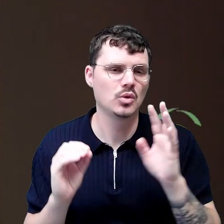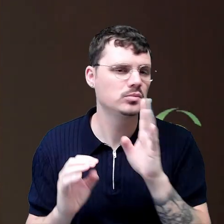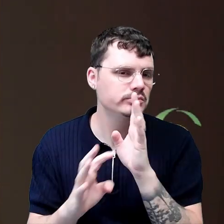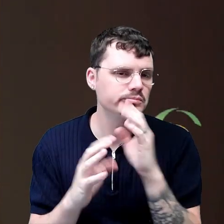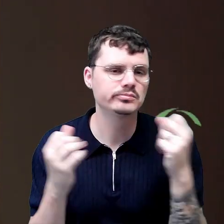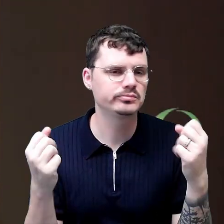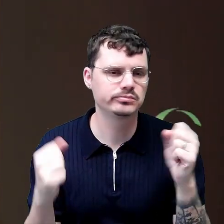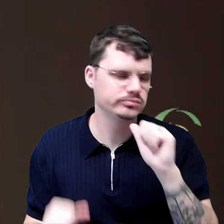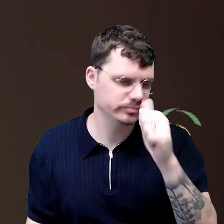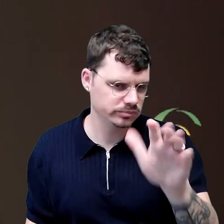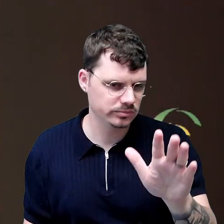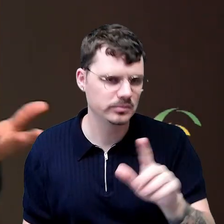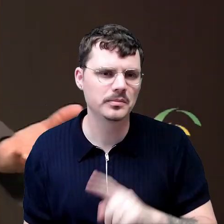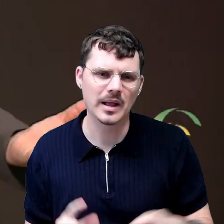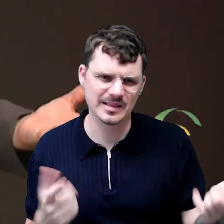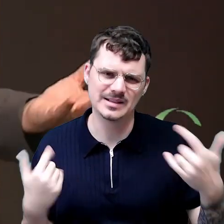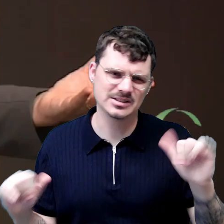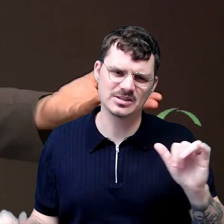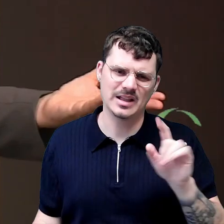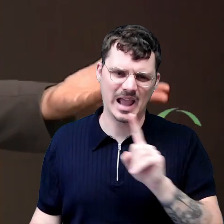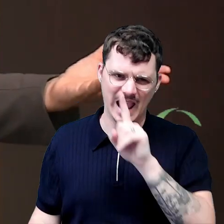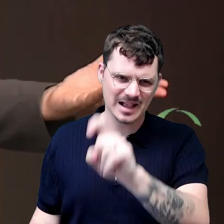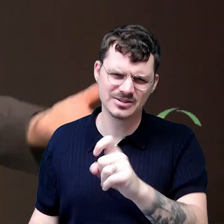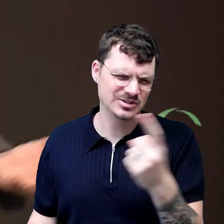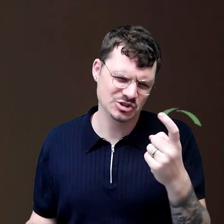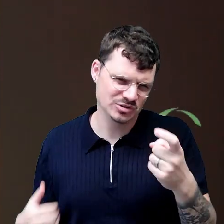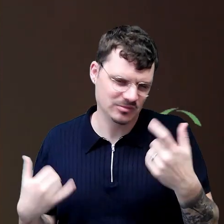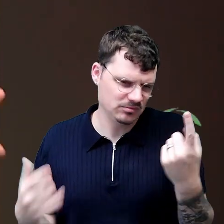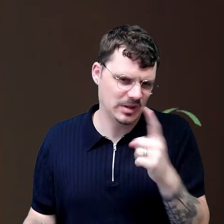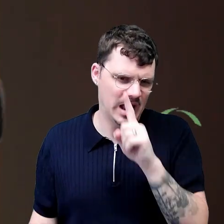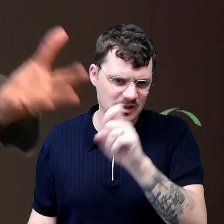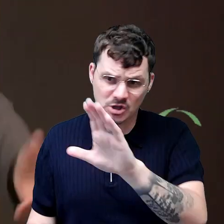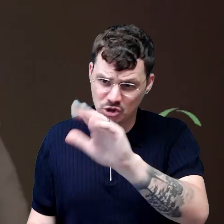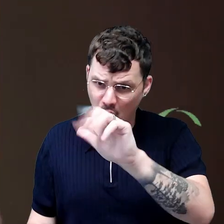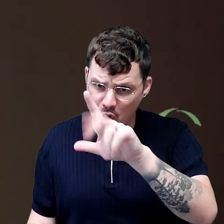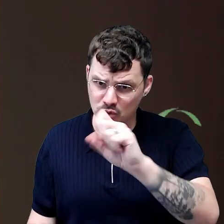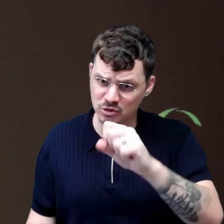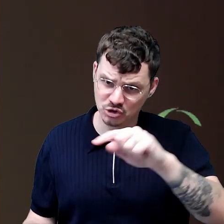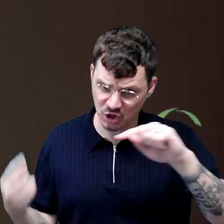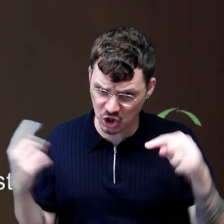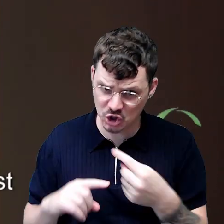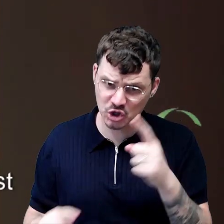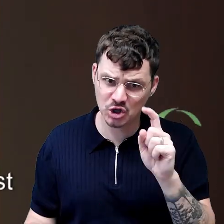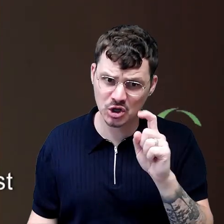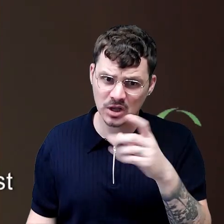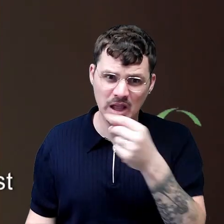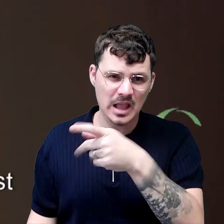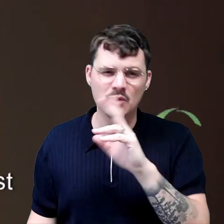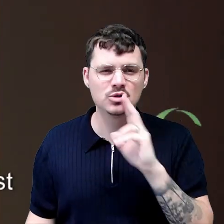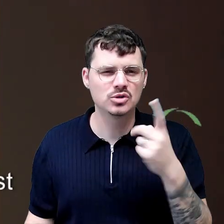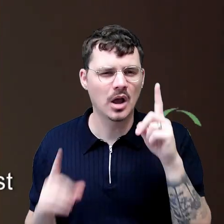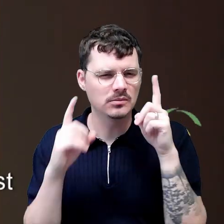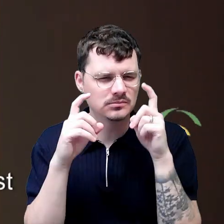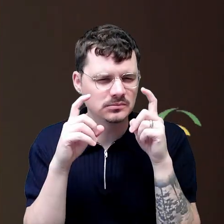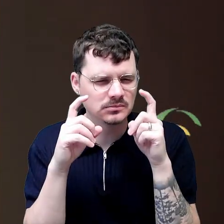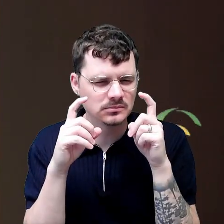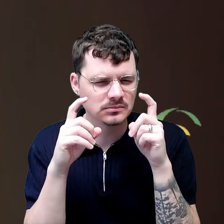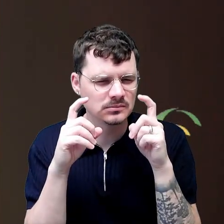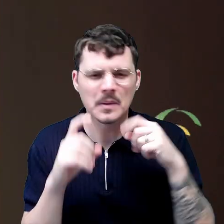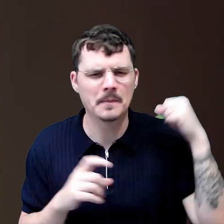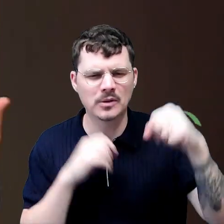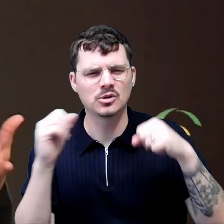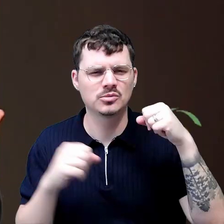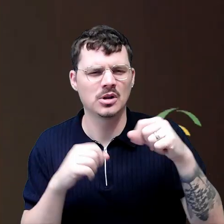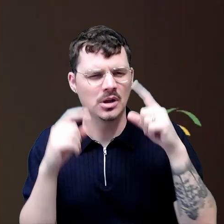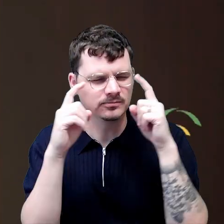right? So, but they still ask. You always still ask. Carlos, does something hurt? And you give him kind of a look, and he just keep